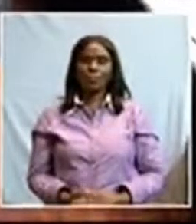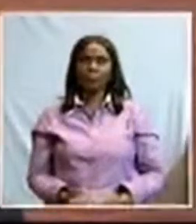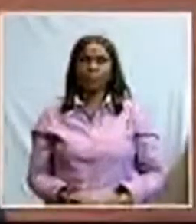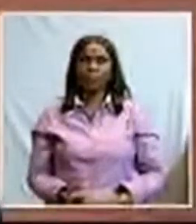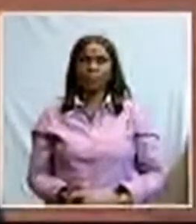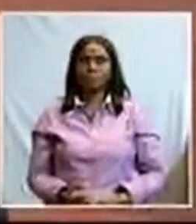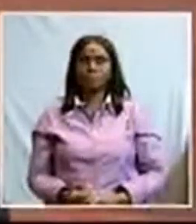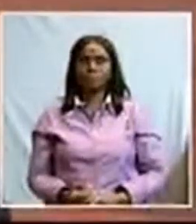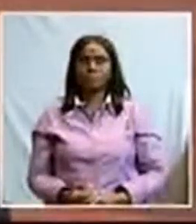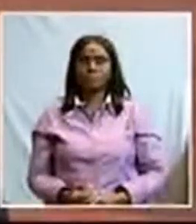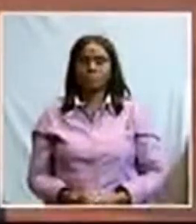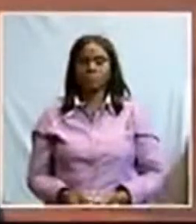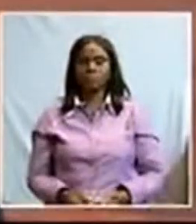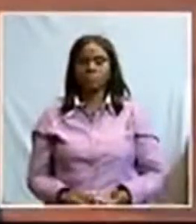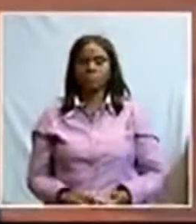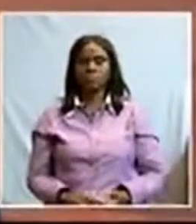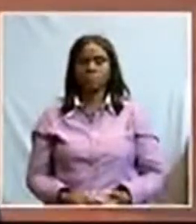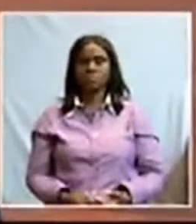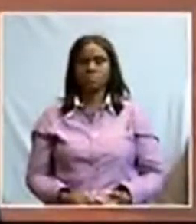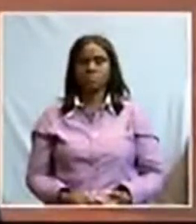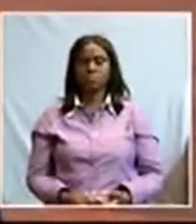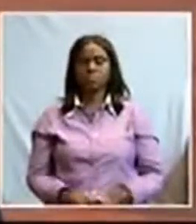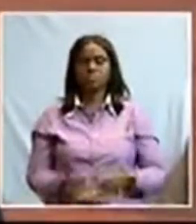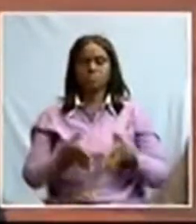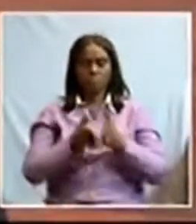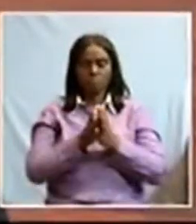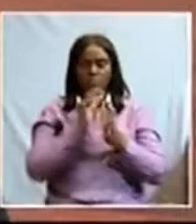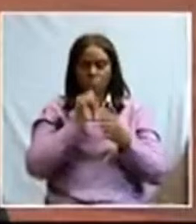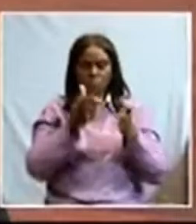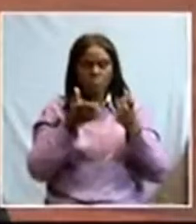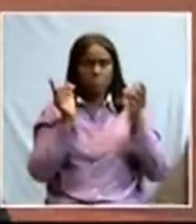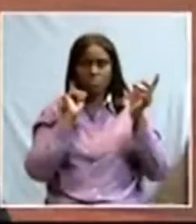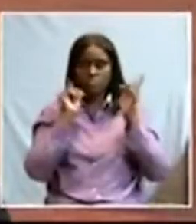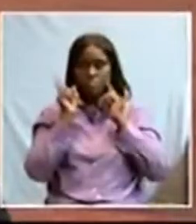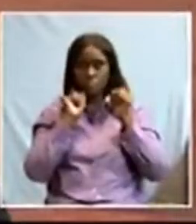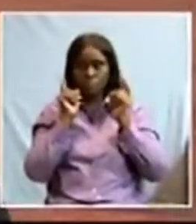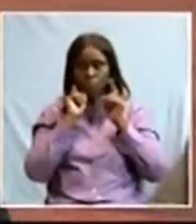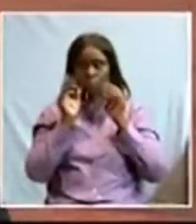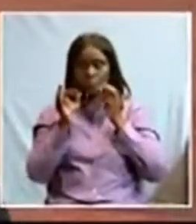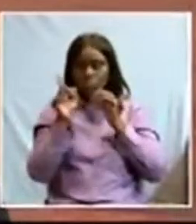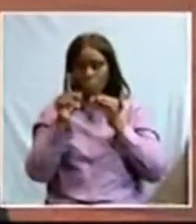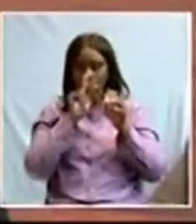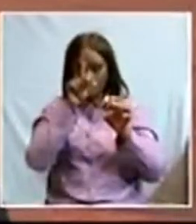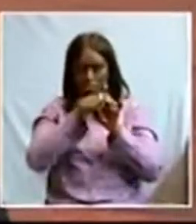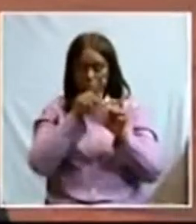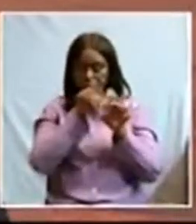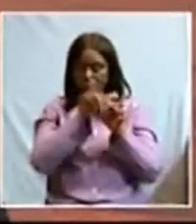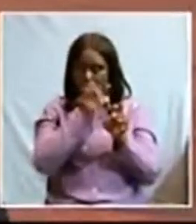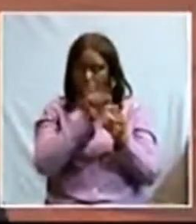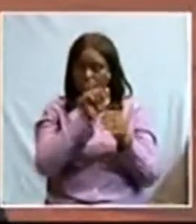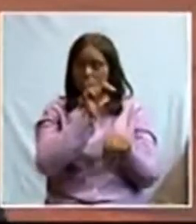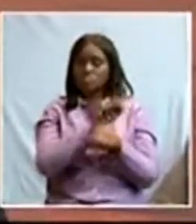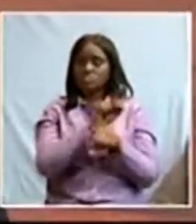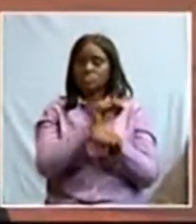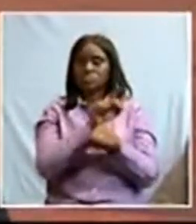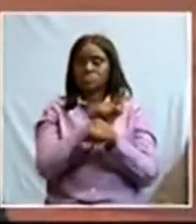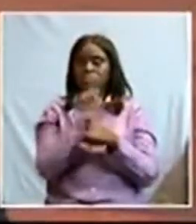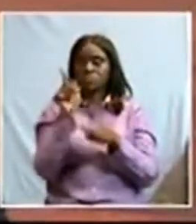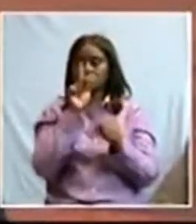Sorry, Chair, I'm not asking you to respond. I want to hear if you are the one that participated on this